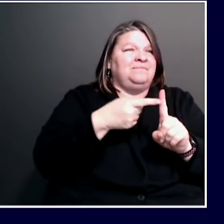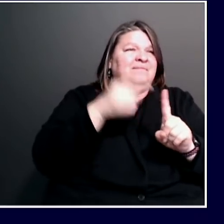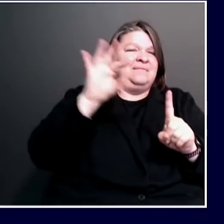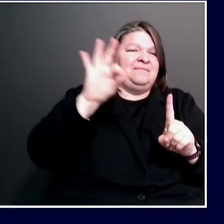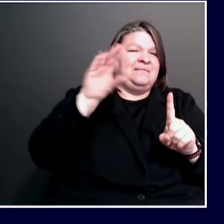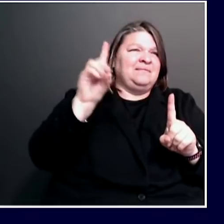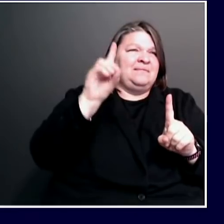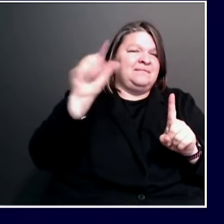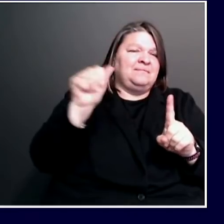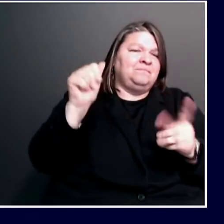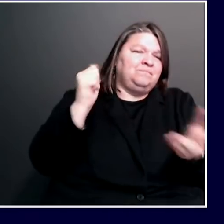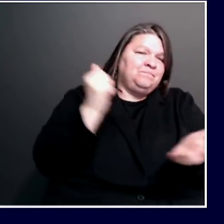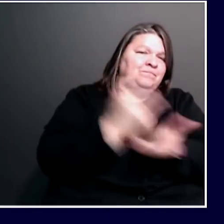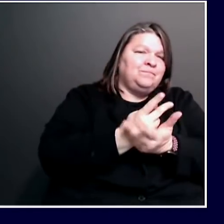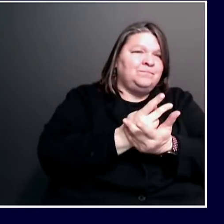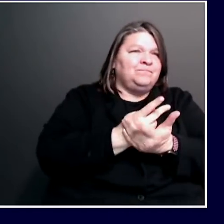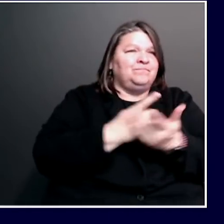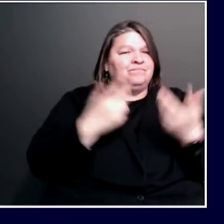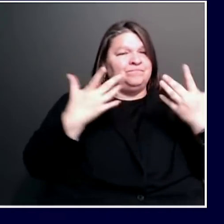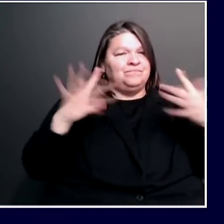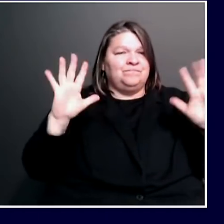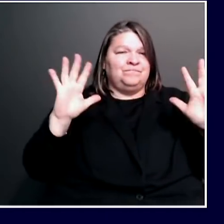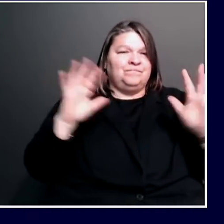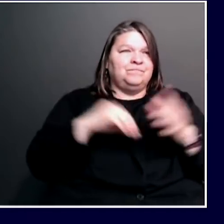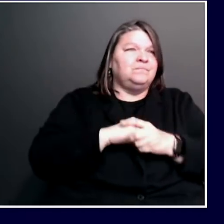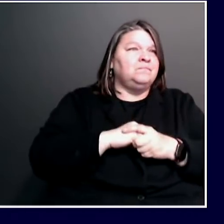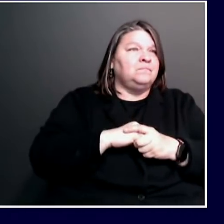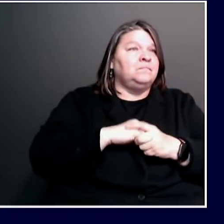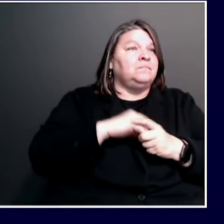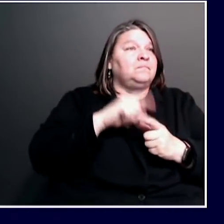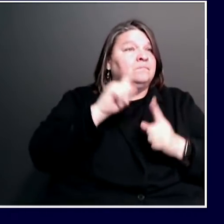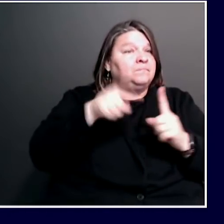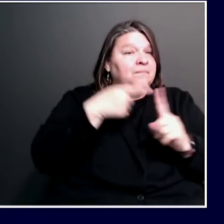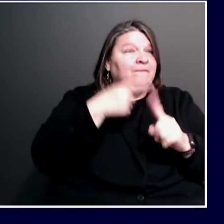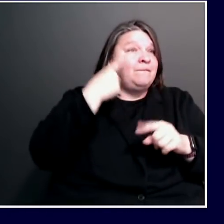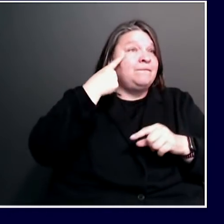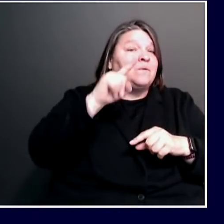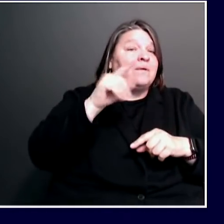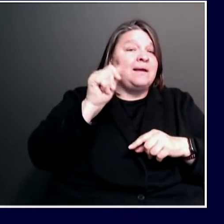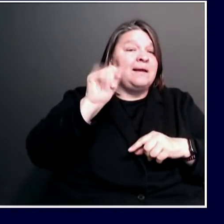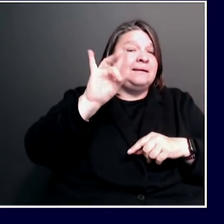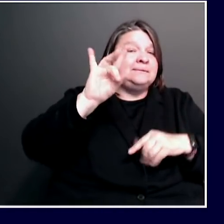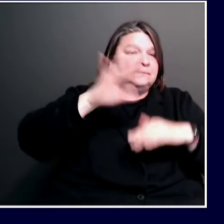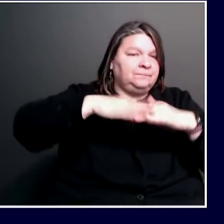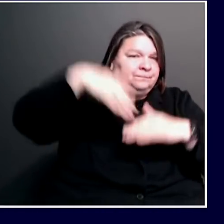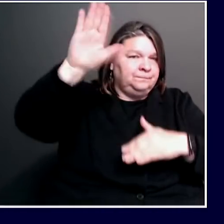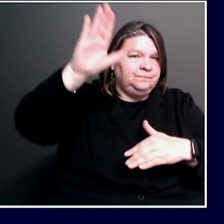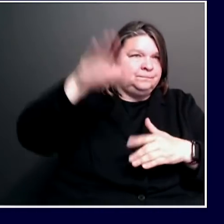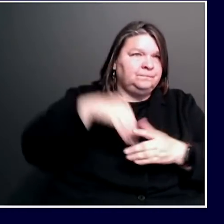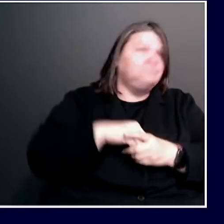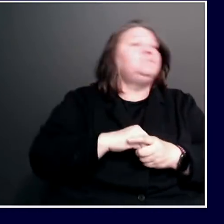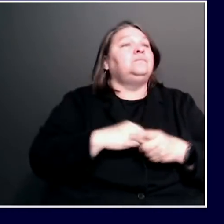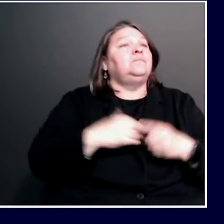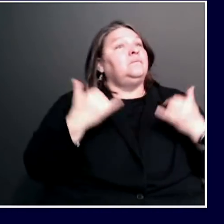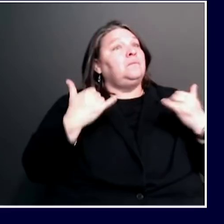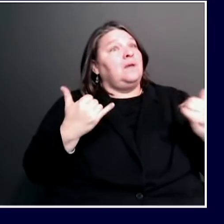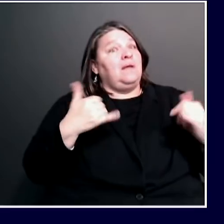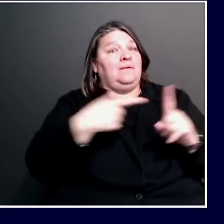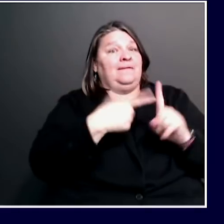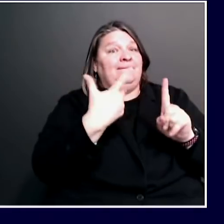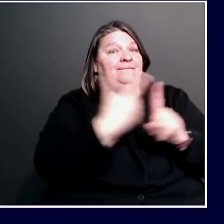Monday, specifically for those over the age of 18. Officially, that vaccine is now known by its commercial